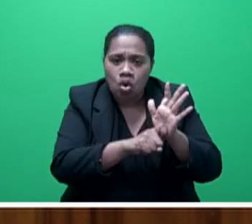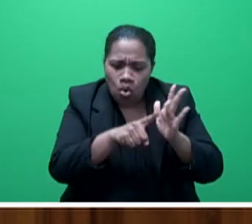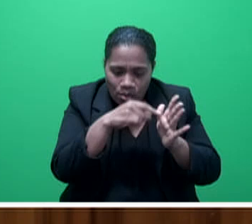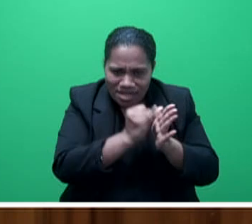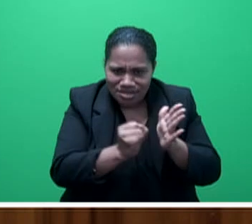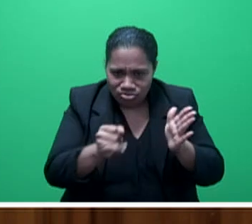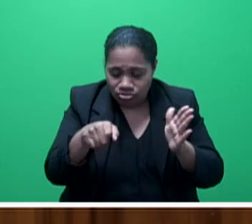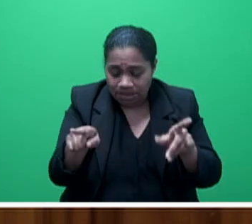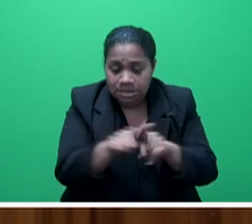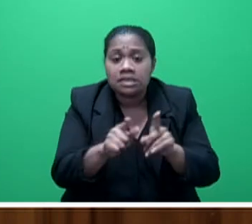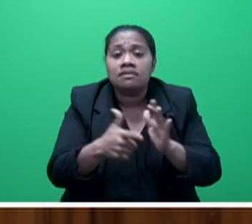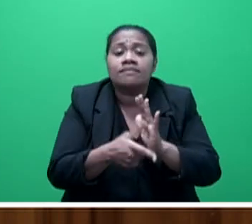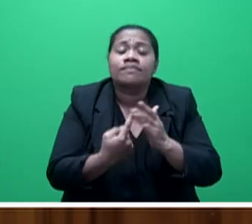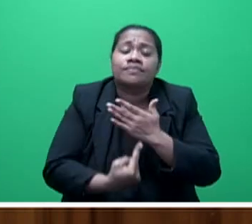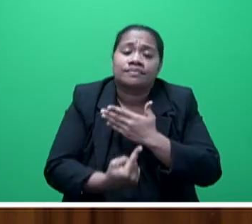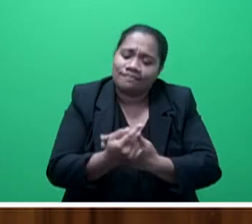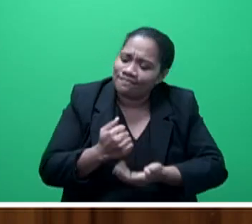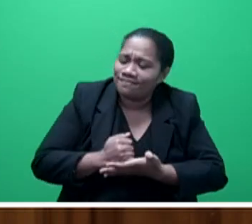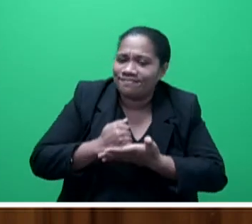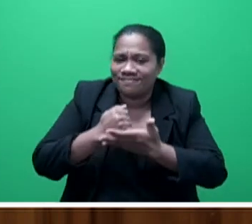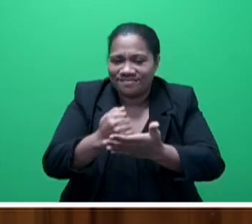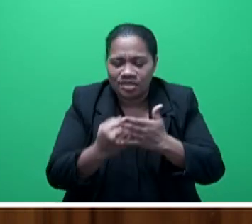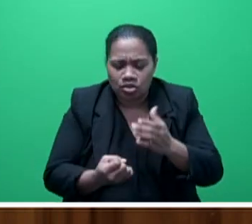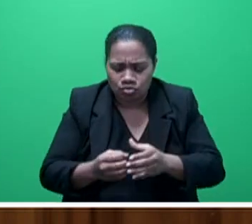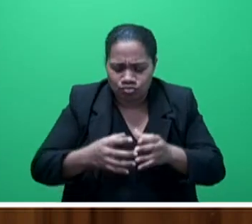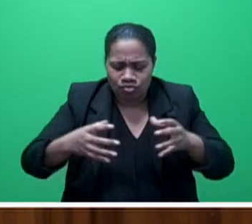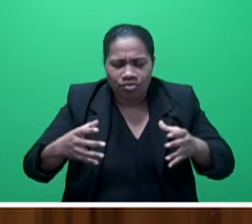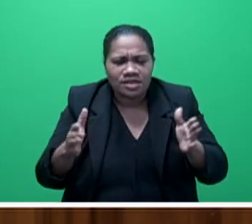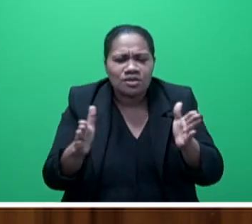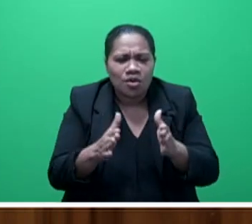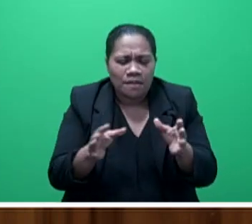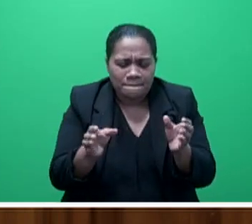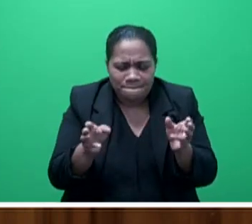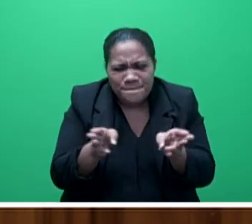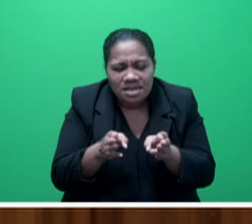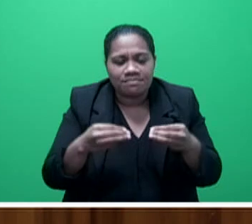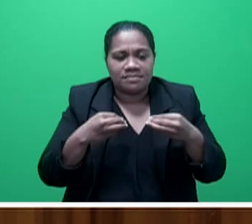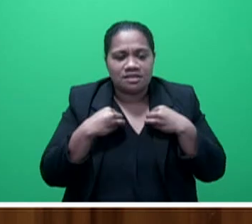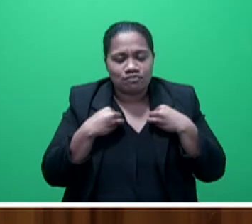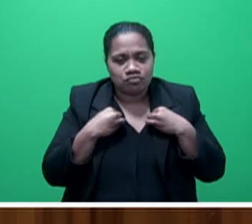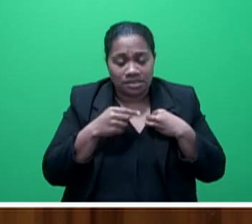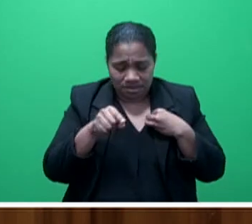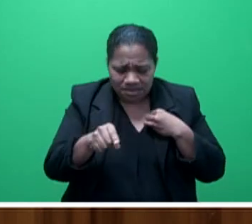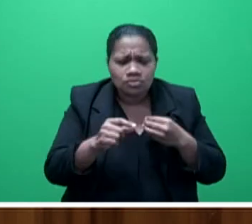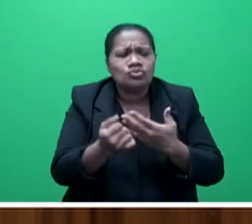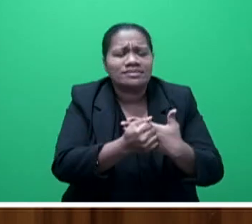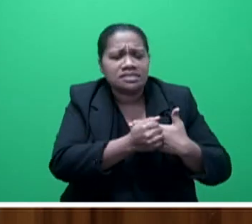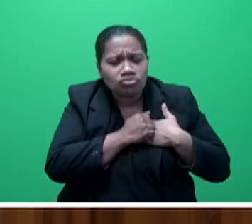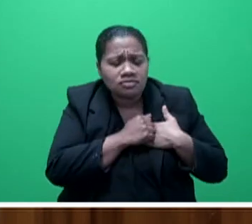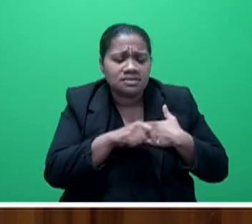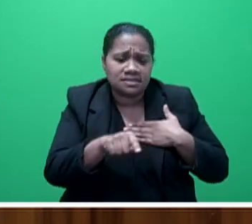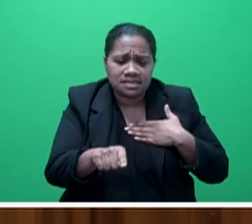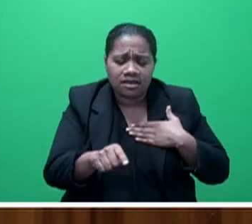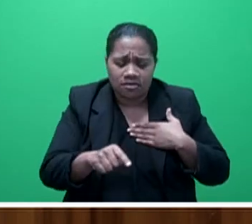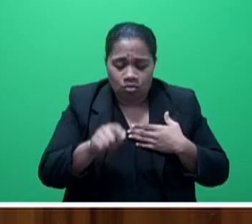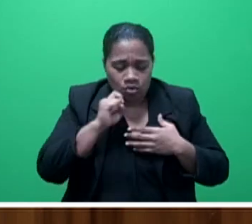assist the growth of small and medium enterprises. The processing of expired leases to ensure security of tenureship will be